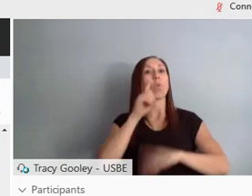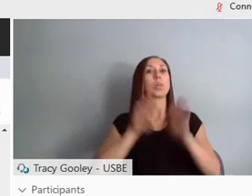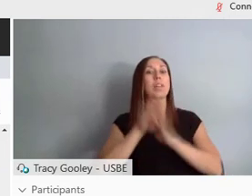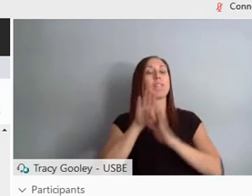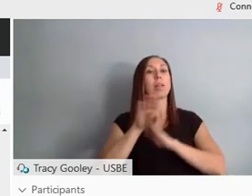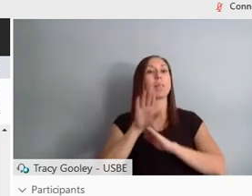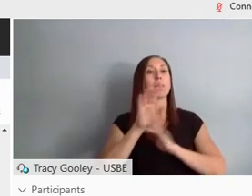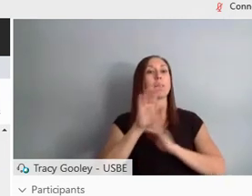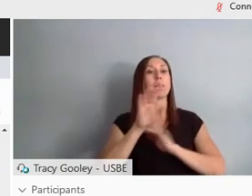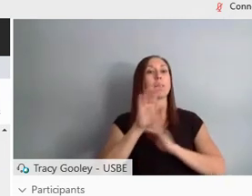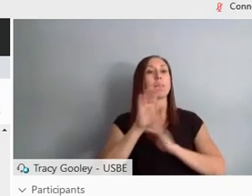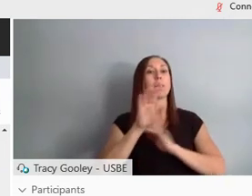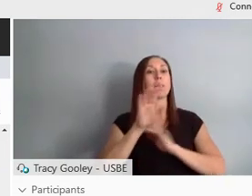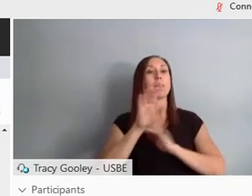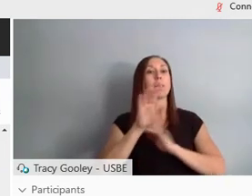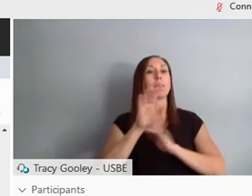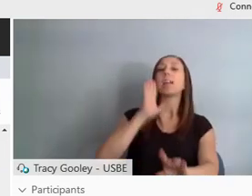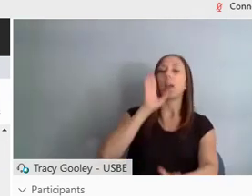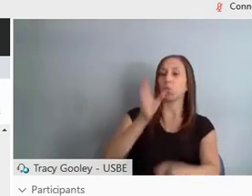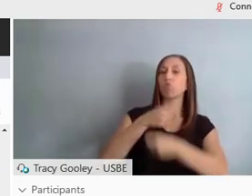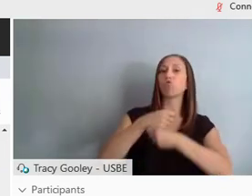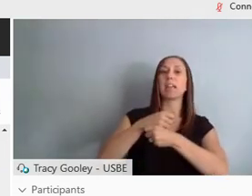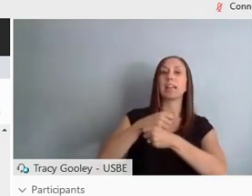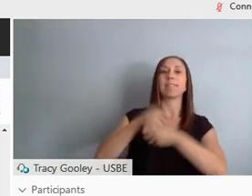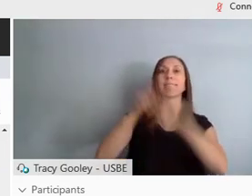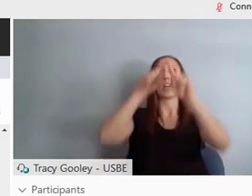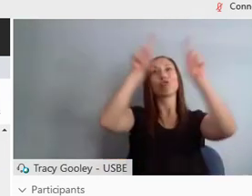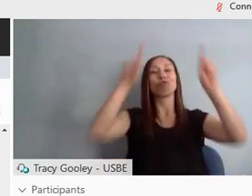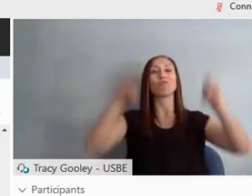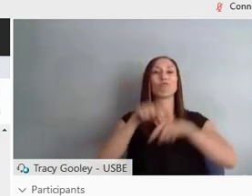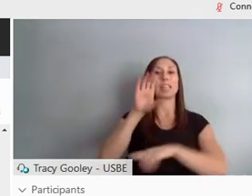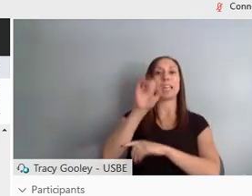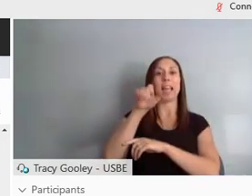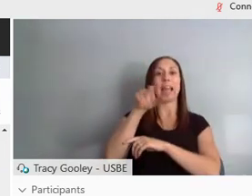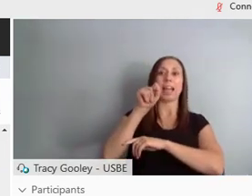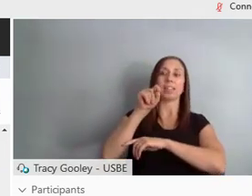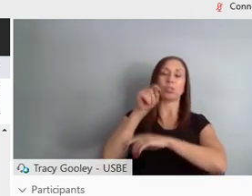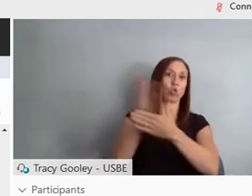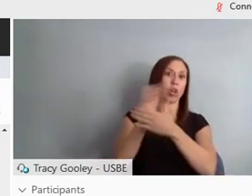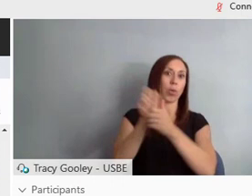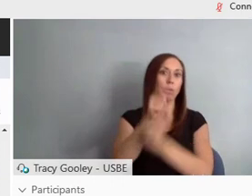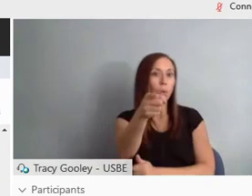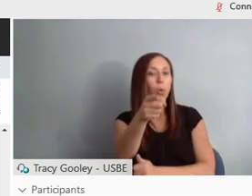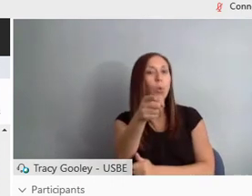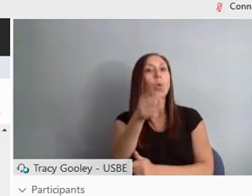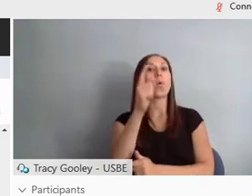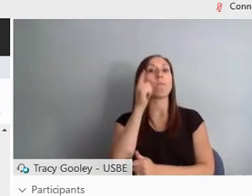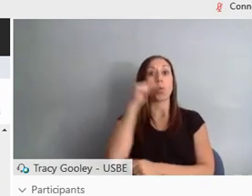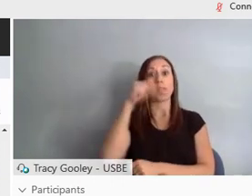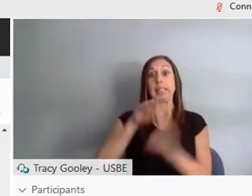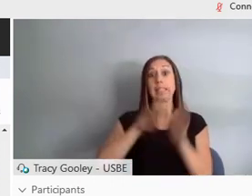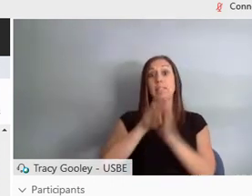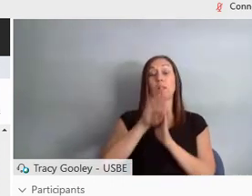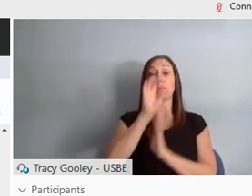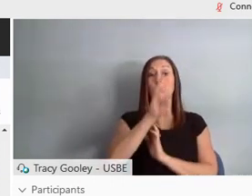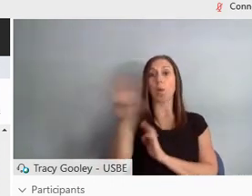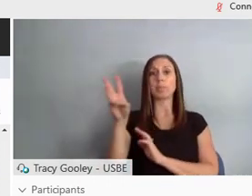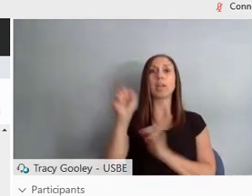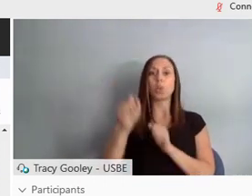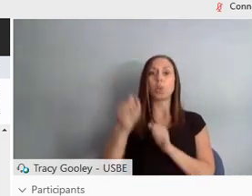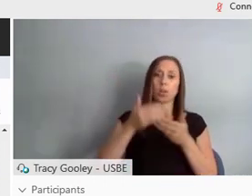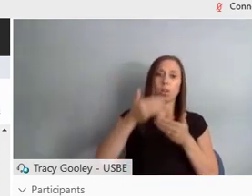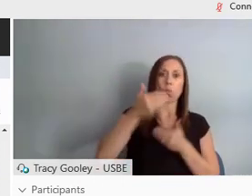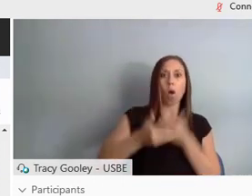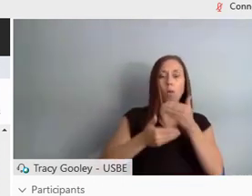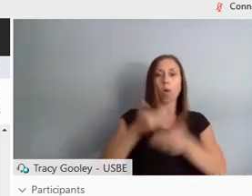So I will make a screencast for you of just the development site so that you are able to kind of walk through